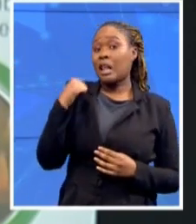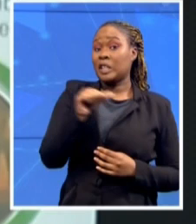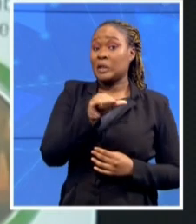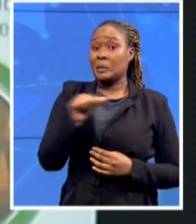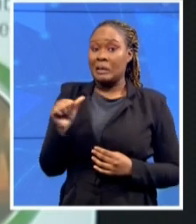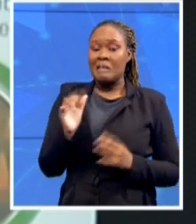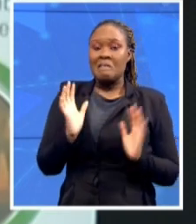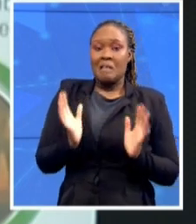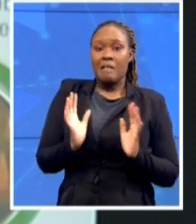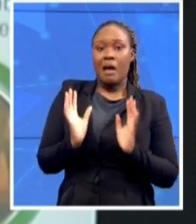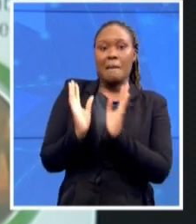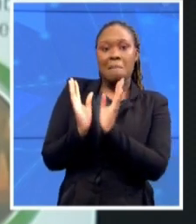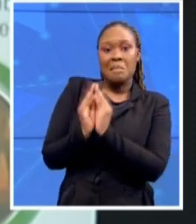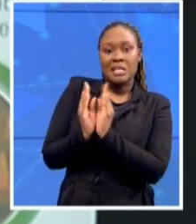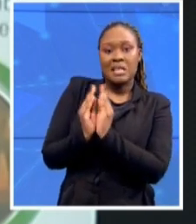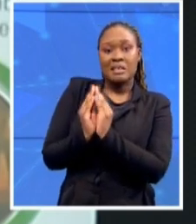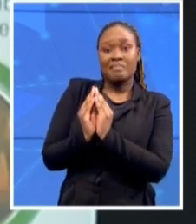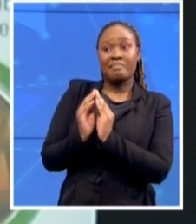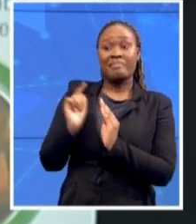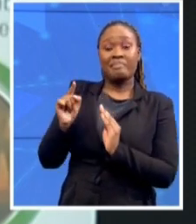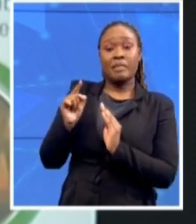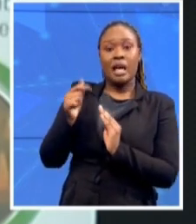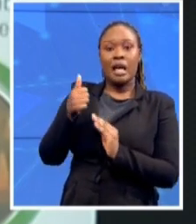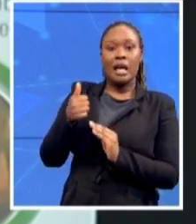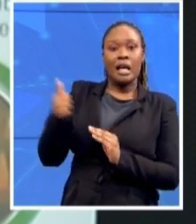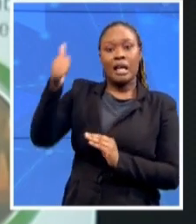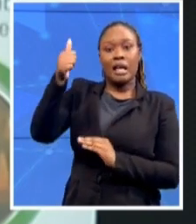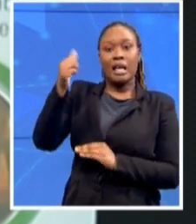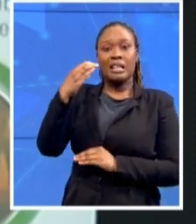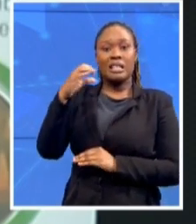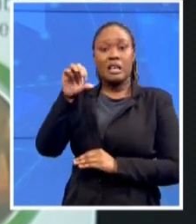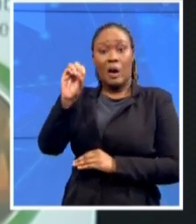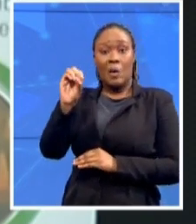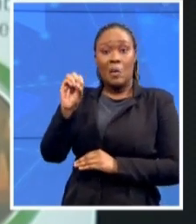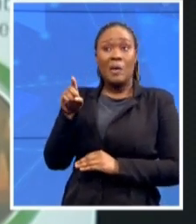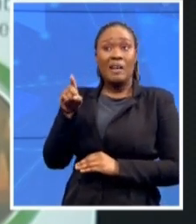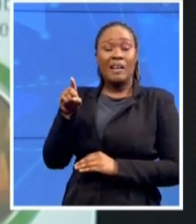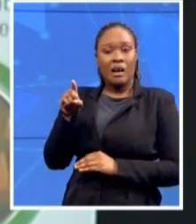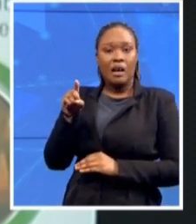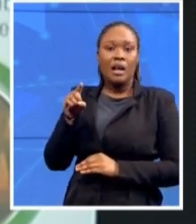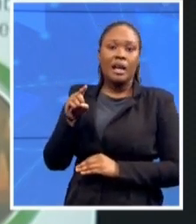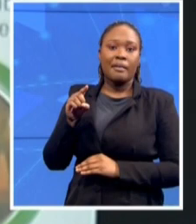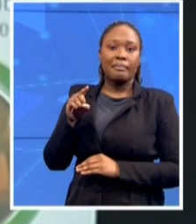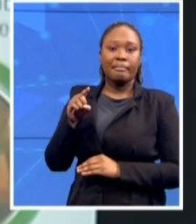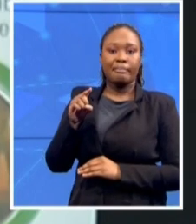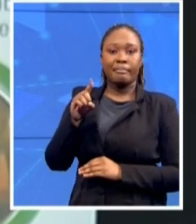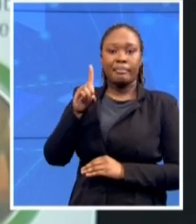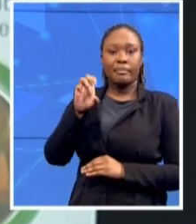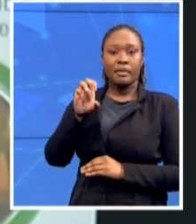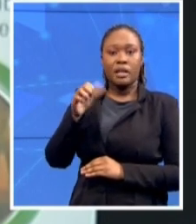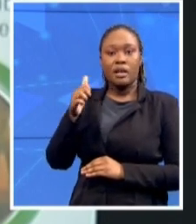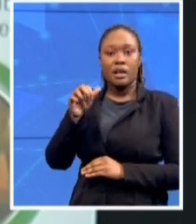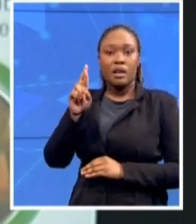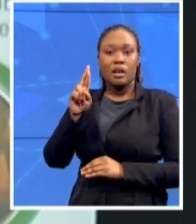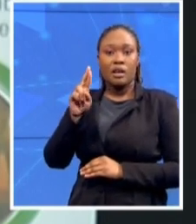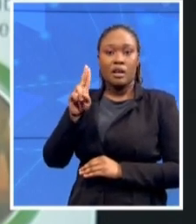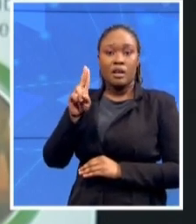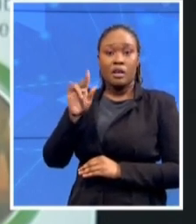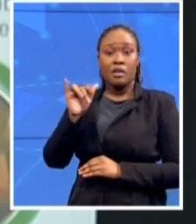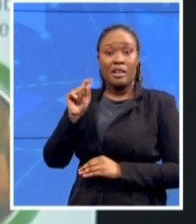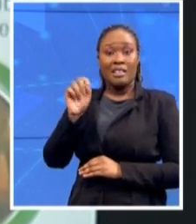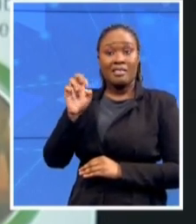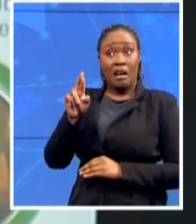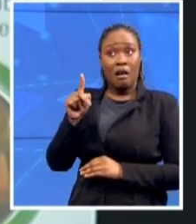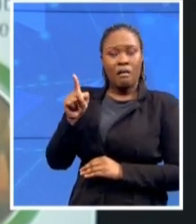Eskom's CEO, Mr. De Ruyter, for a refreshingly frank discussion on Eskom's future and Cape Town's role